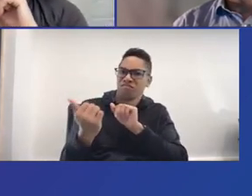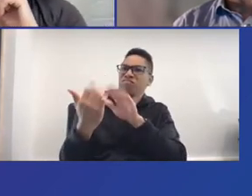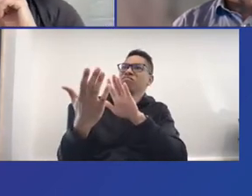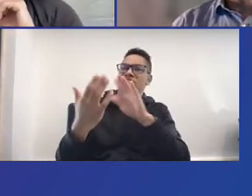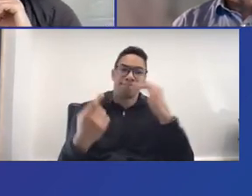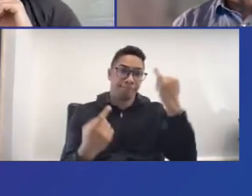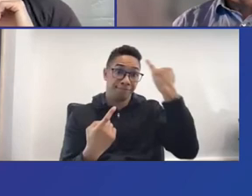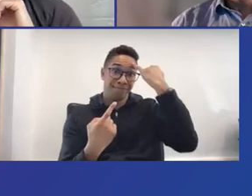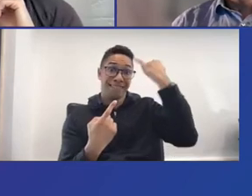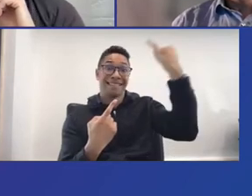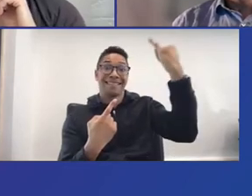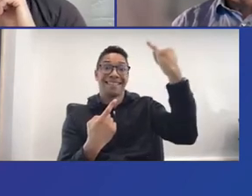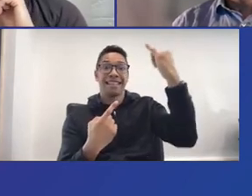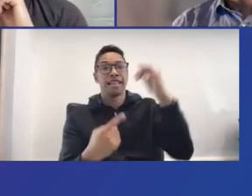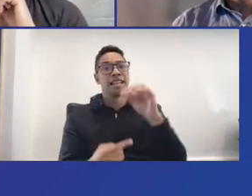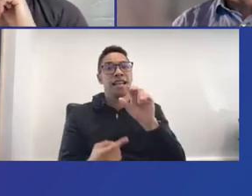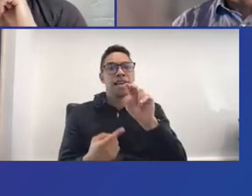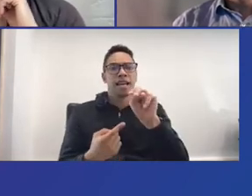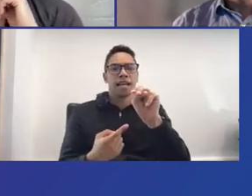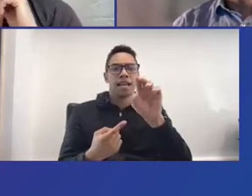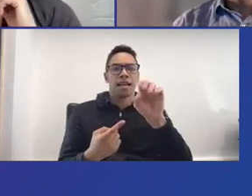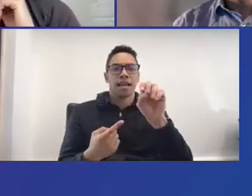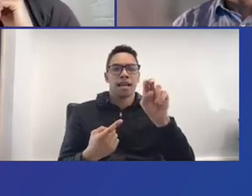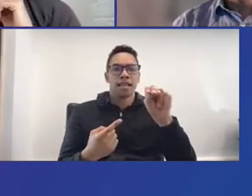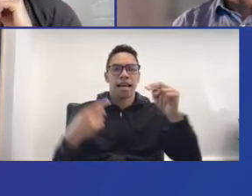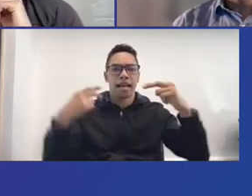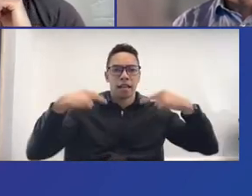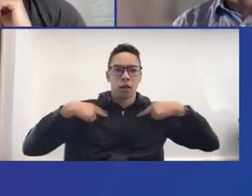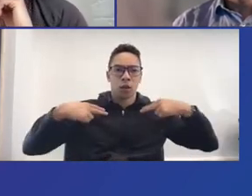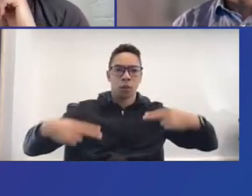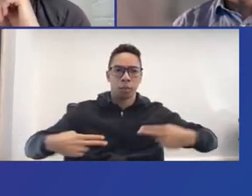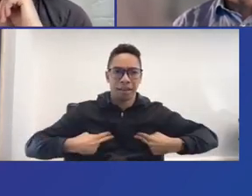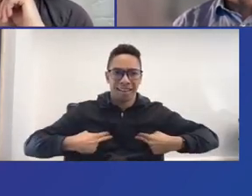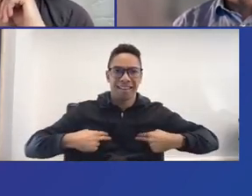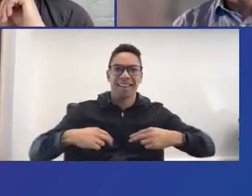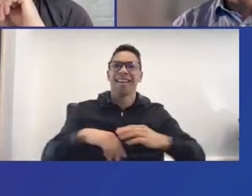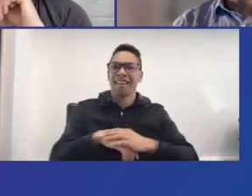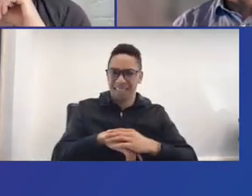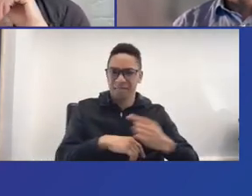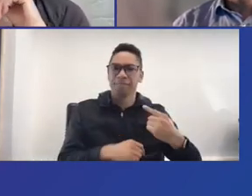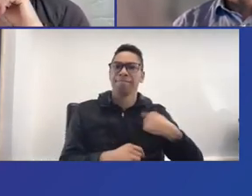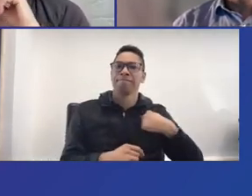idea of the non-human, that we are a part of